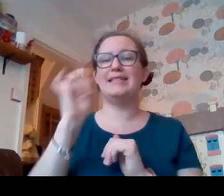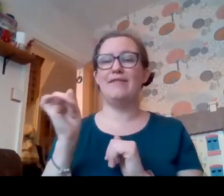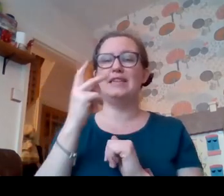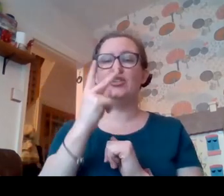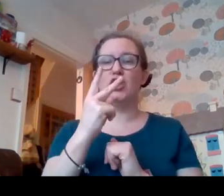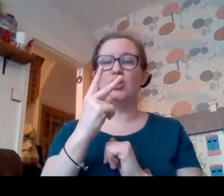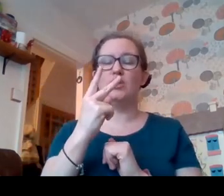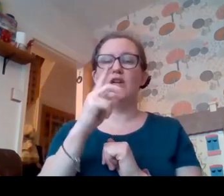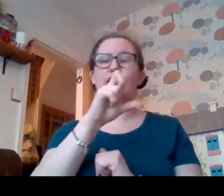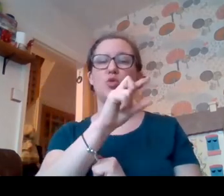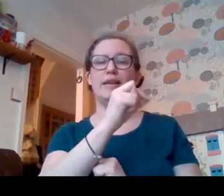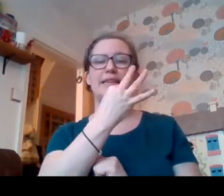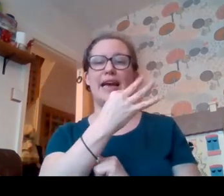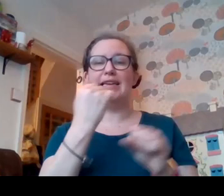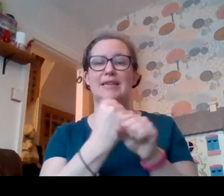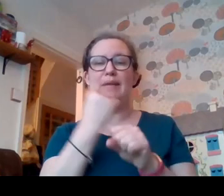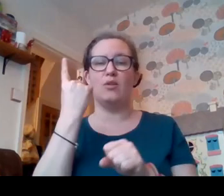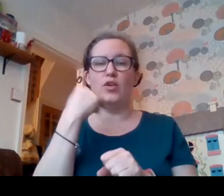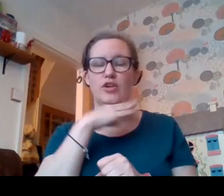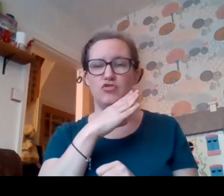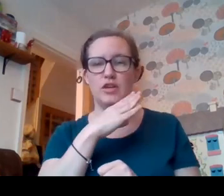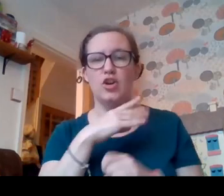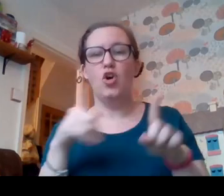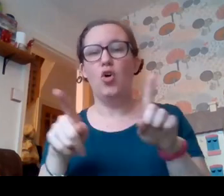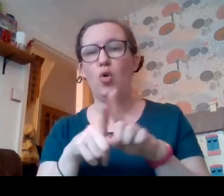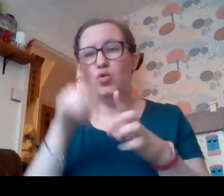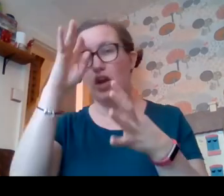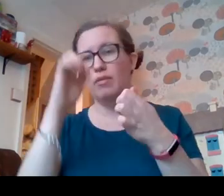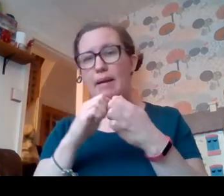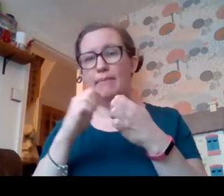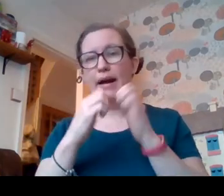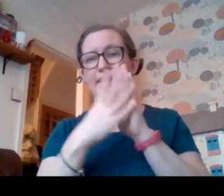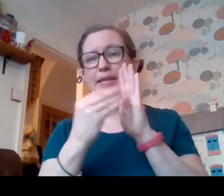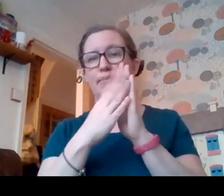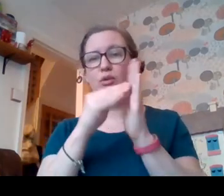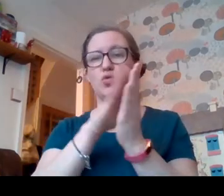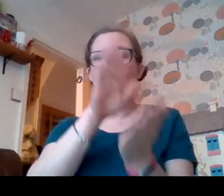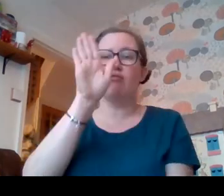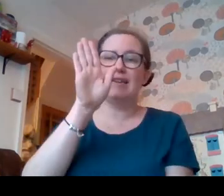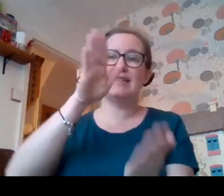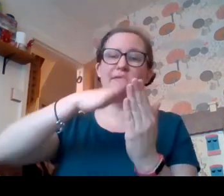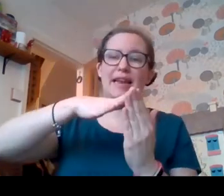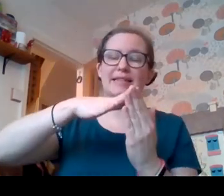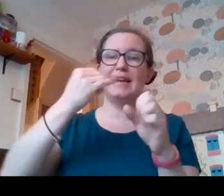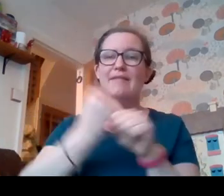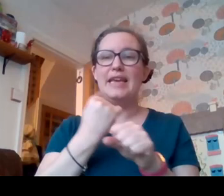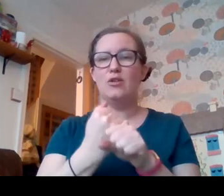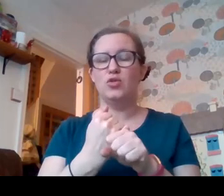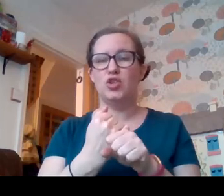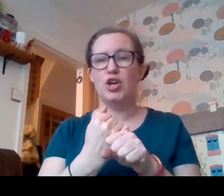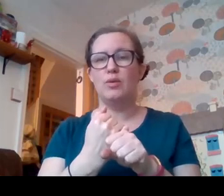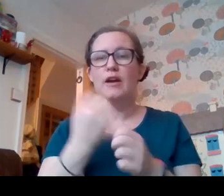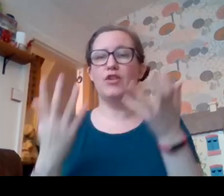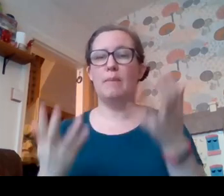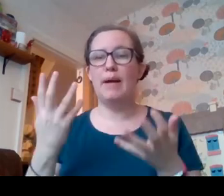add 72 and 28 to make 100. Also, remember the symbols, the greater than, the less than, and the